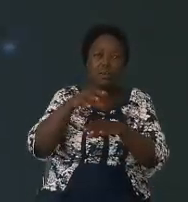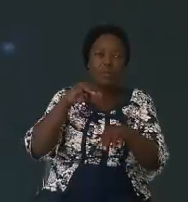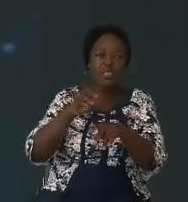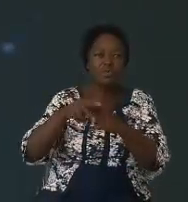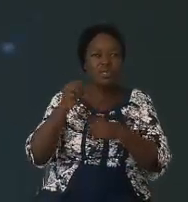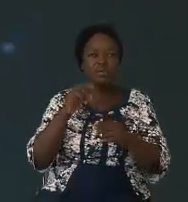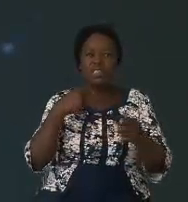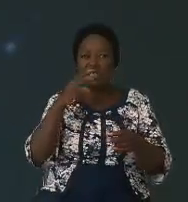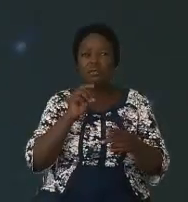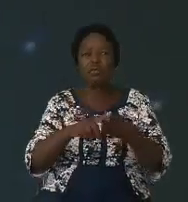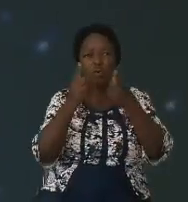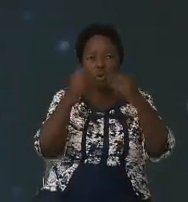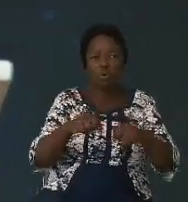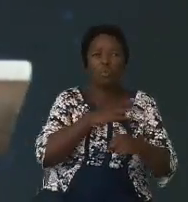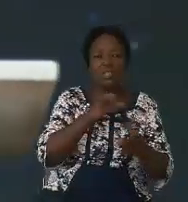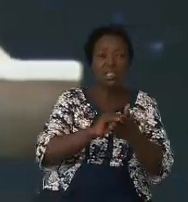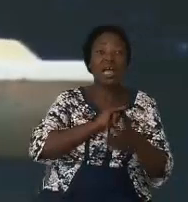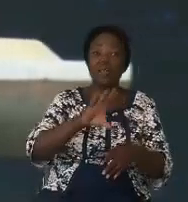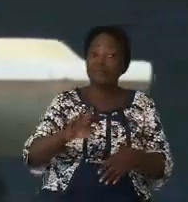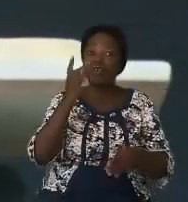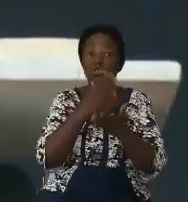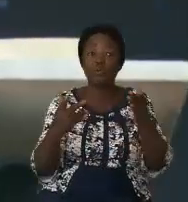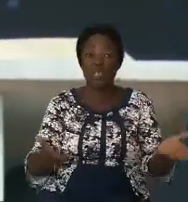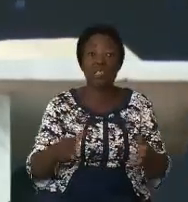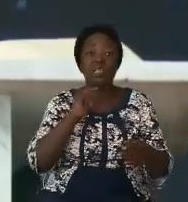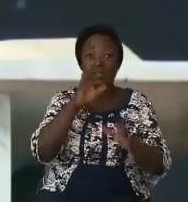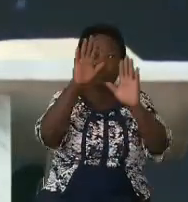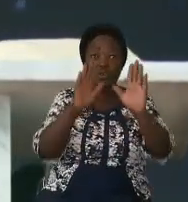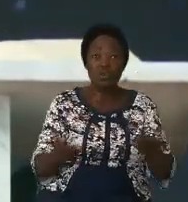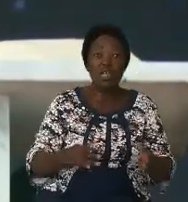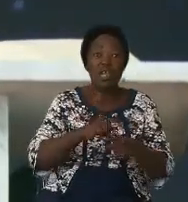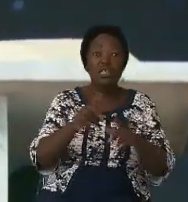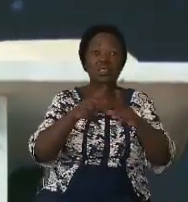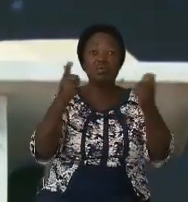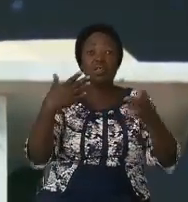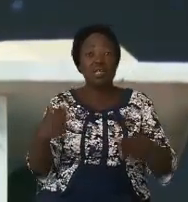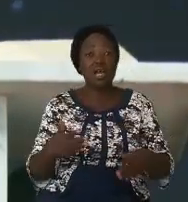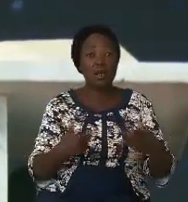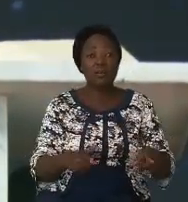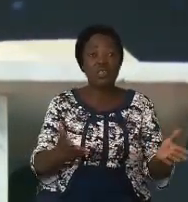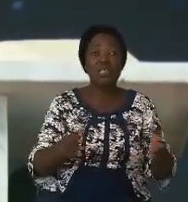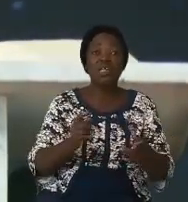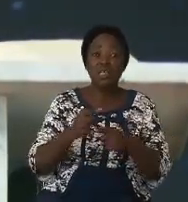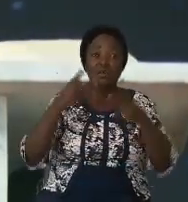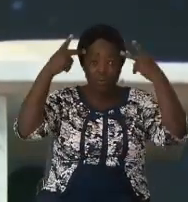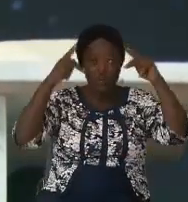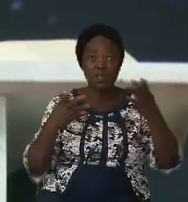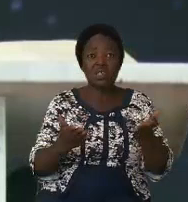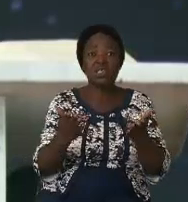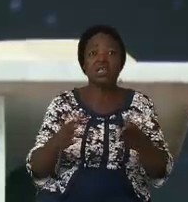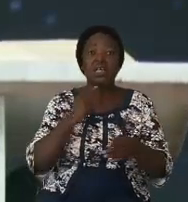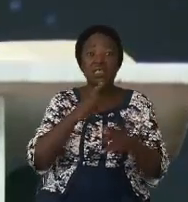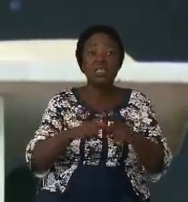punch this and that and tell them to come. I find something here. There's miracle here. There's signs and wonders